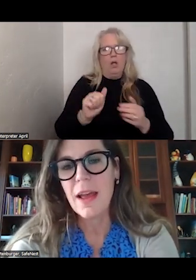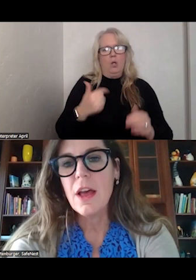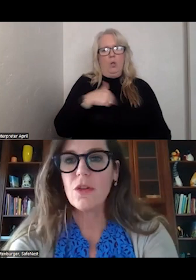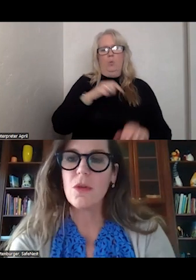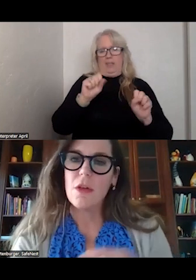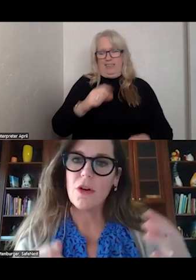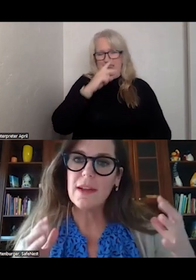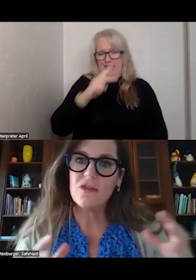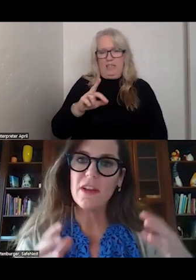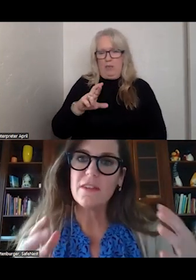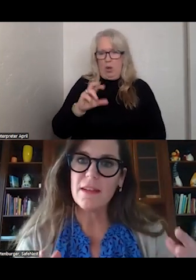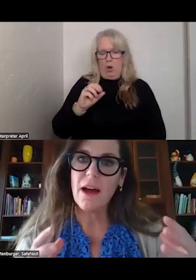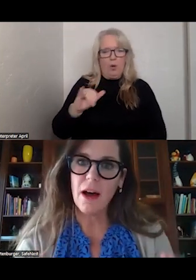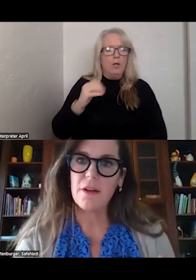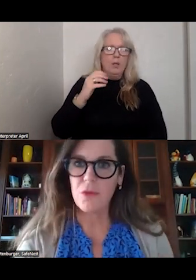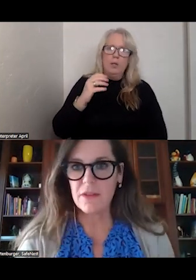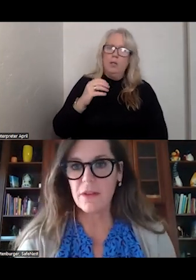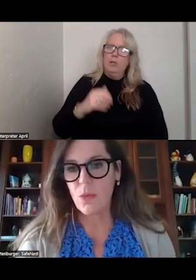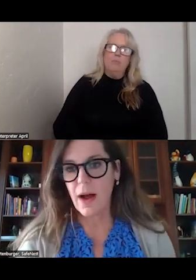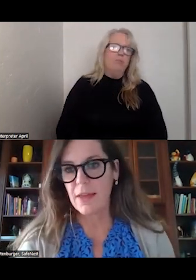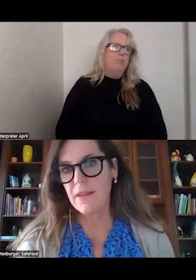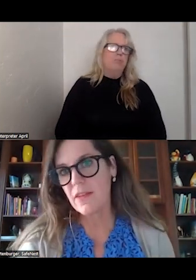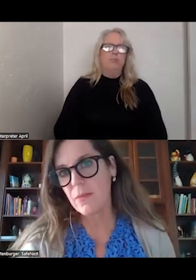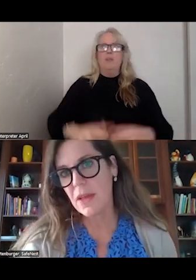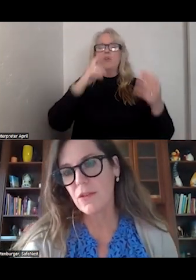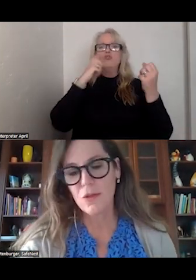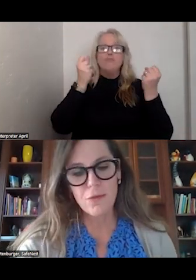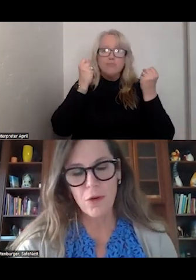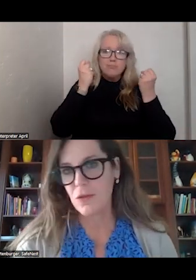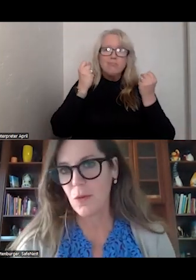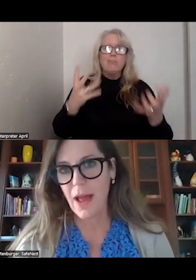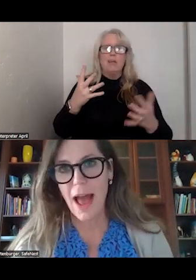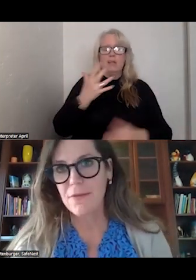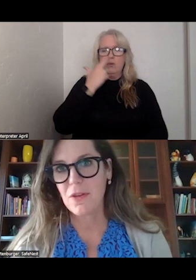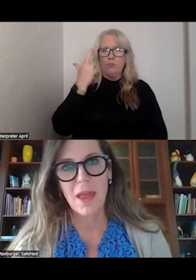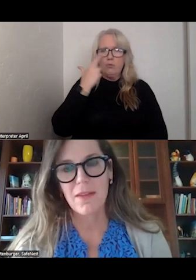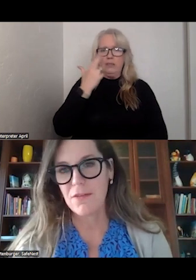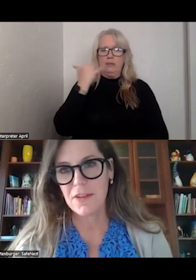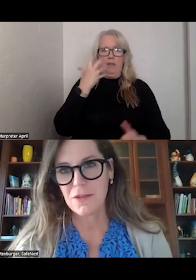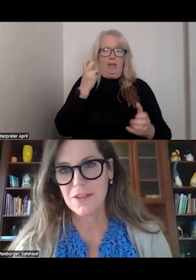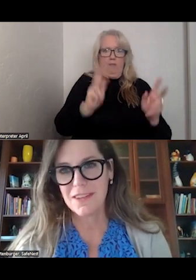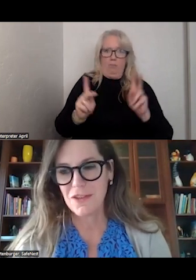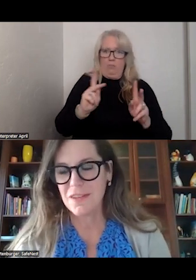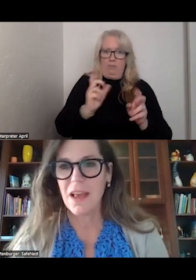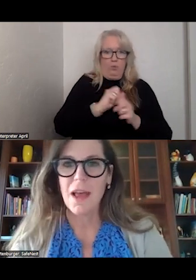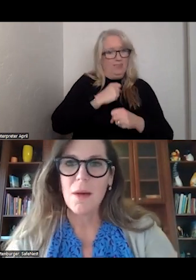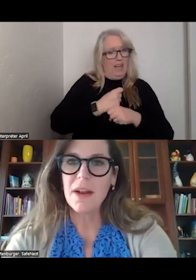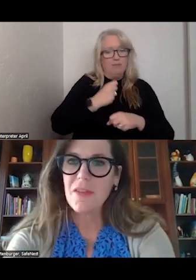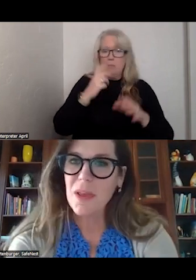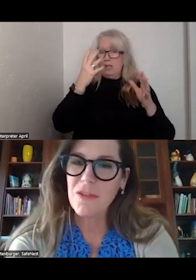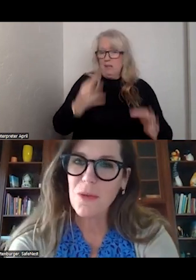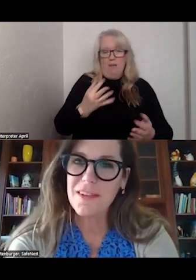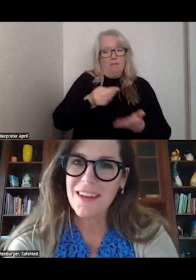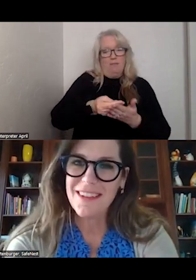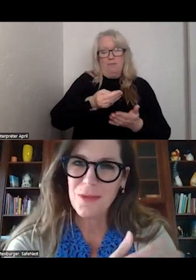ROI. So there is just a ton of reasons why this speaks to folks who have to make tough fiscal decisions, but